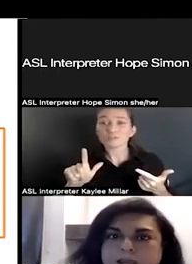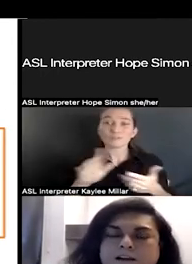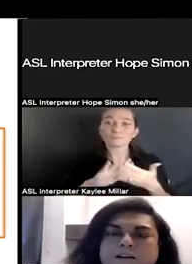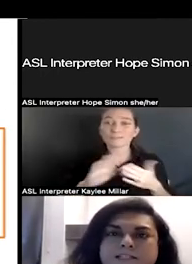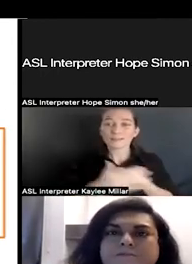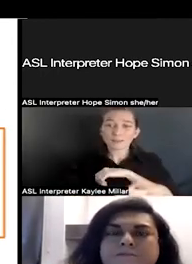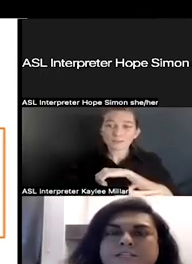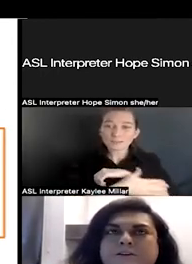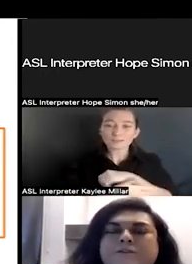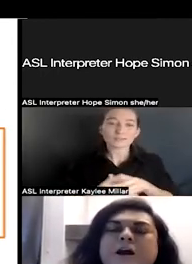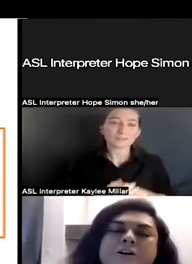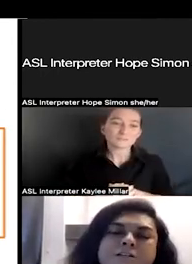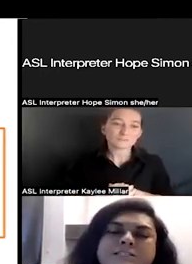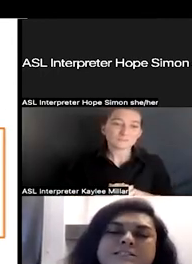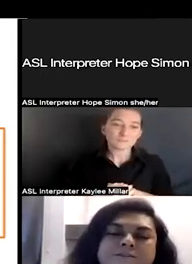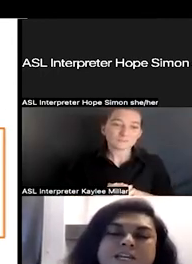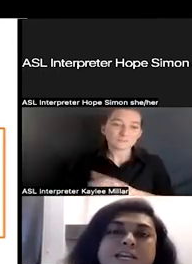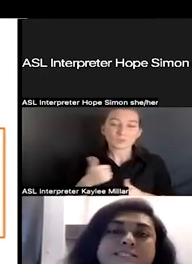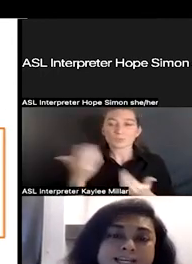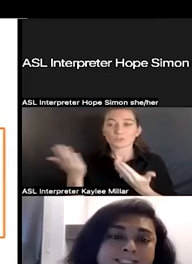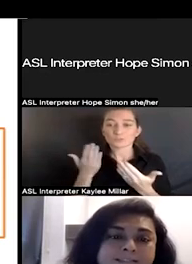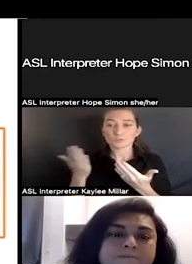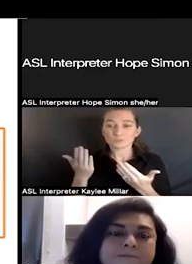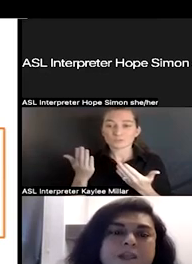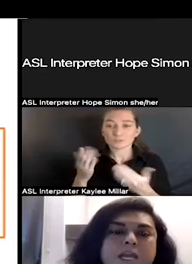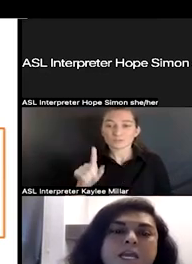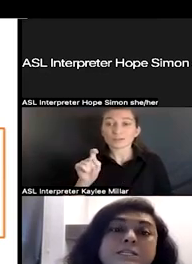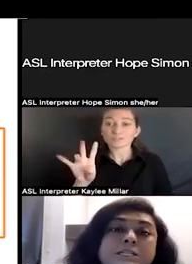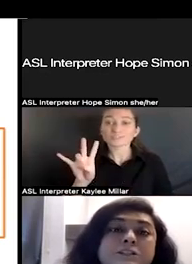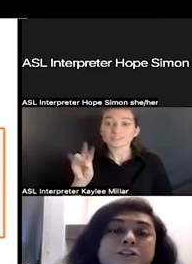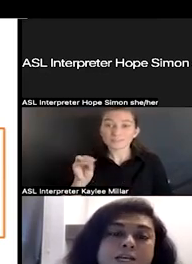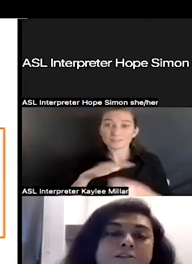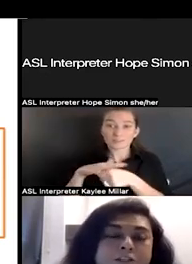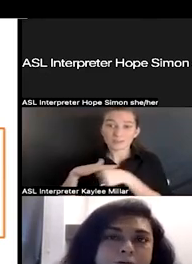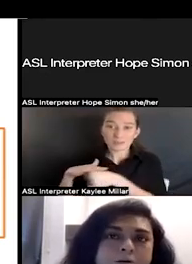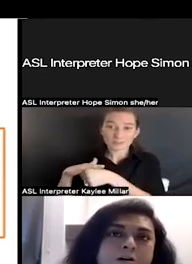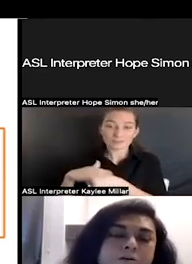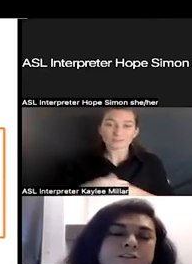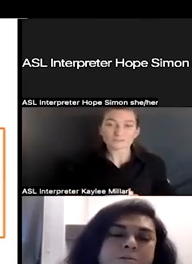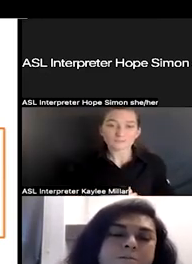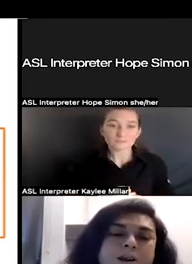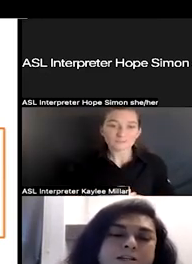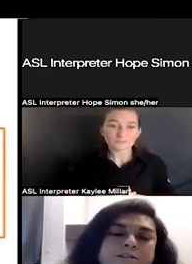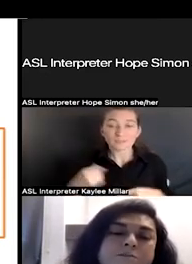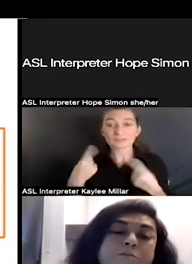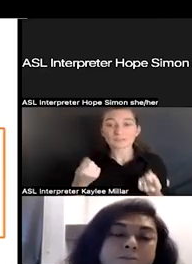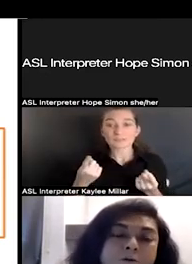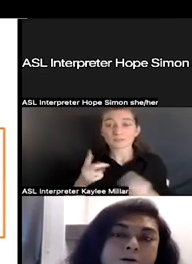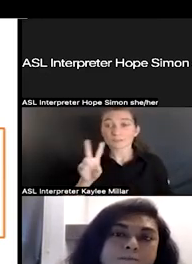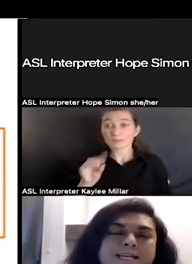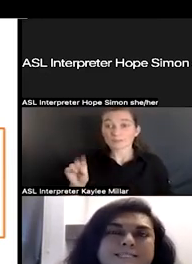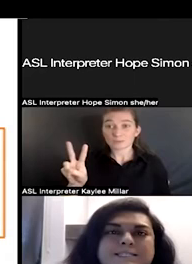membership, and collectively we serve 170 sites. Since 2002, our emergency preparedness and